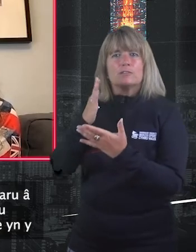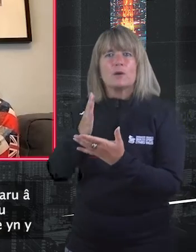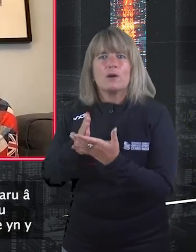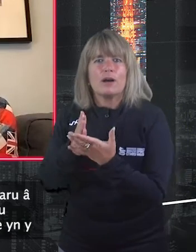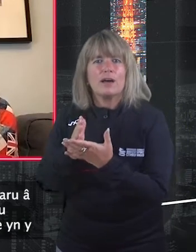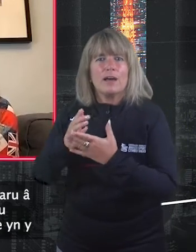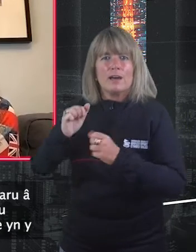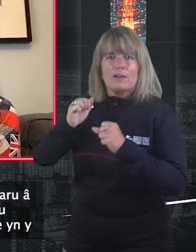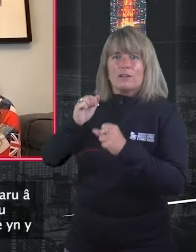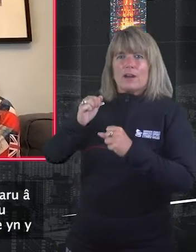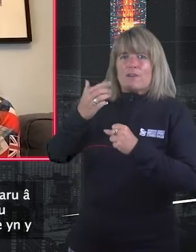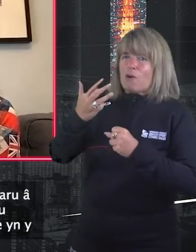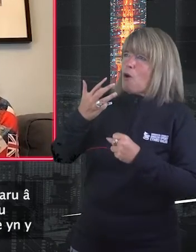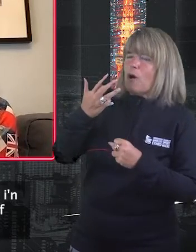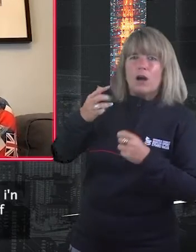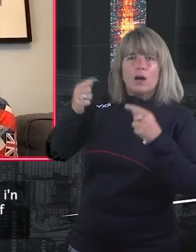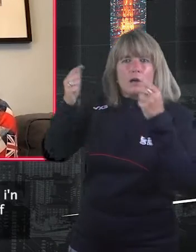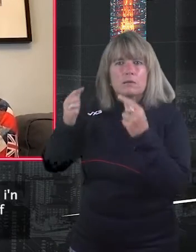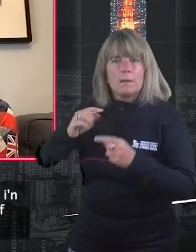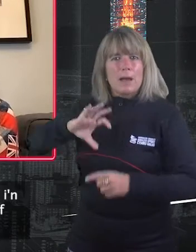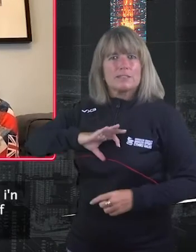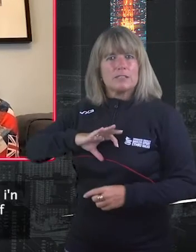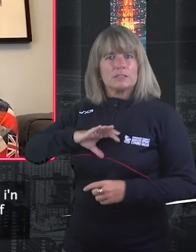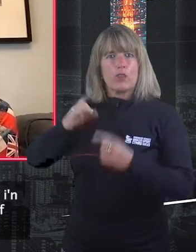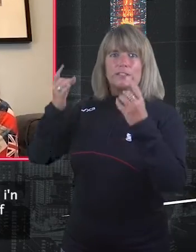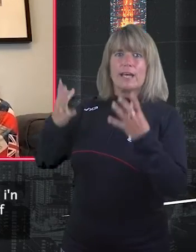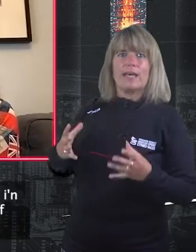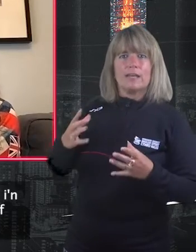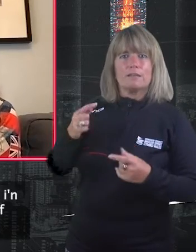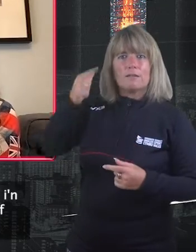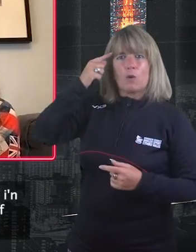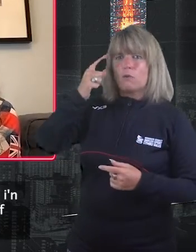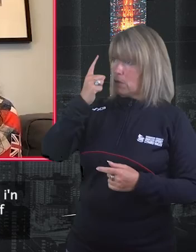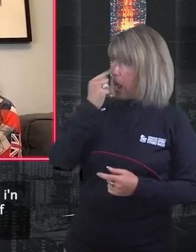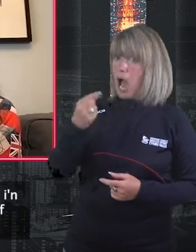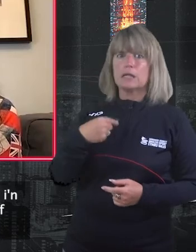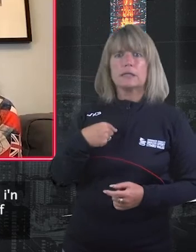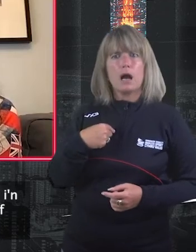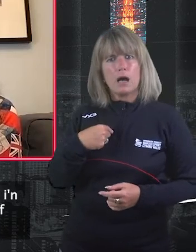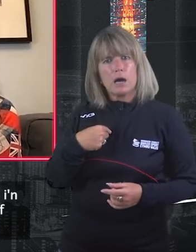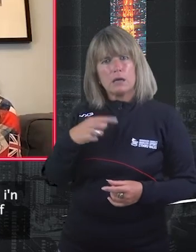I guess, in a way, belonged in that kind of final four competing for the medals on the day.